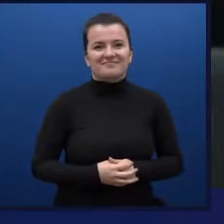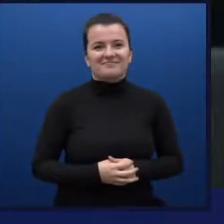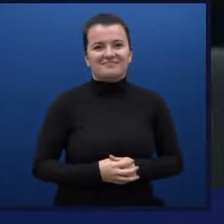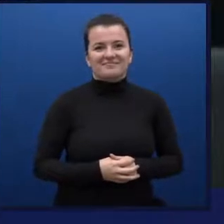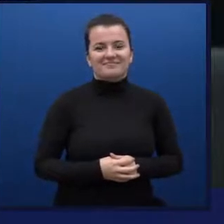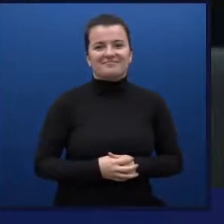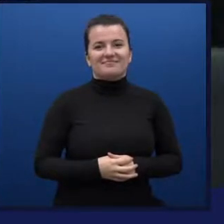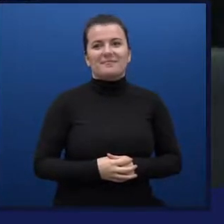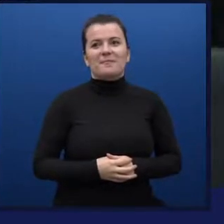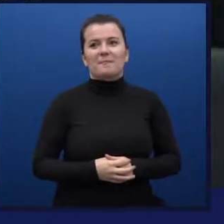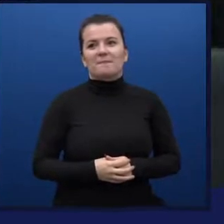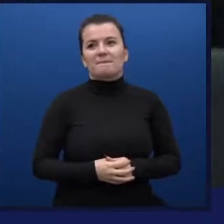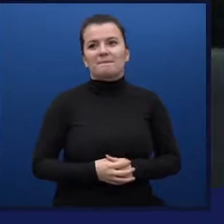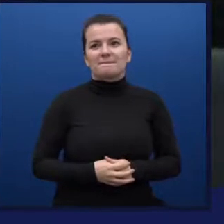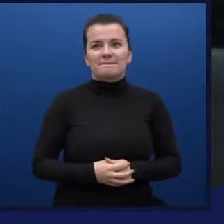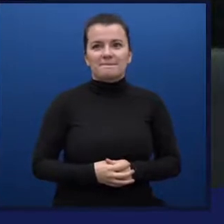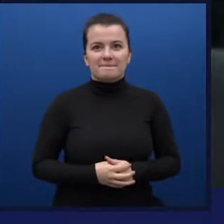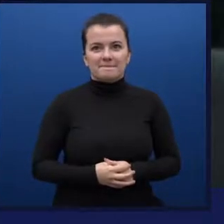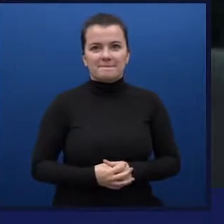So,